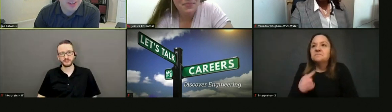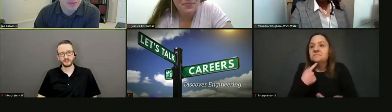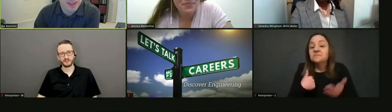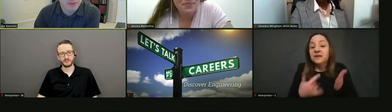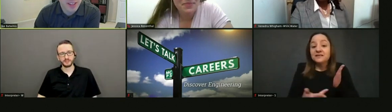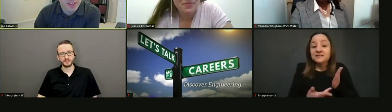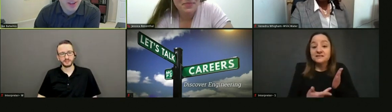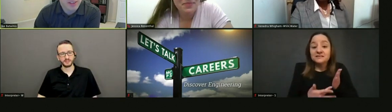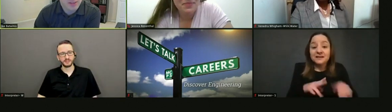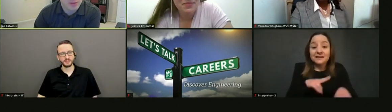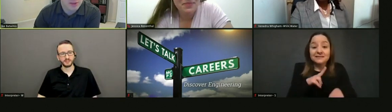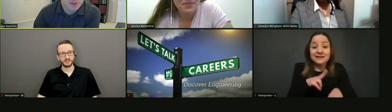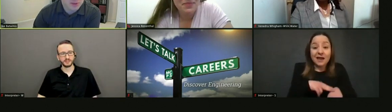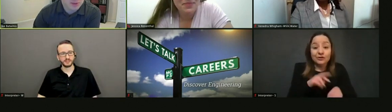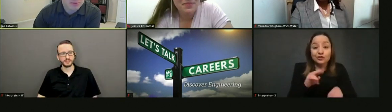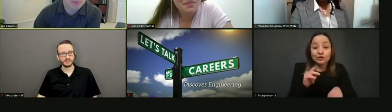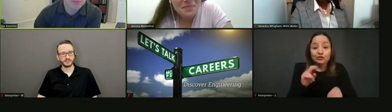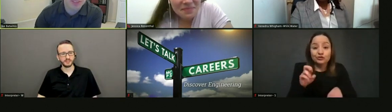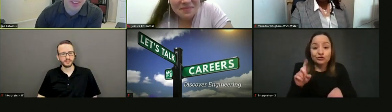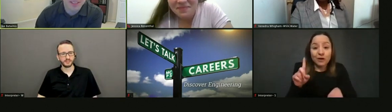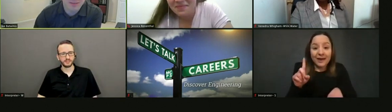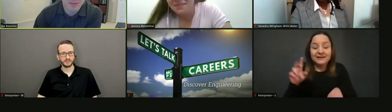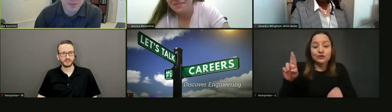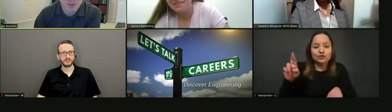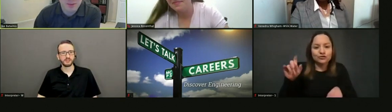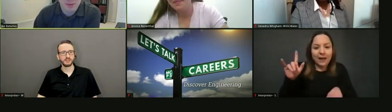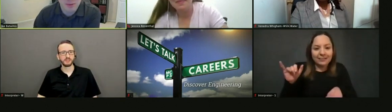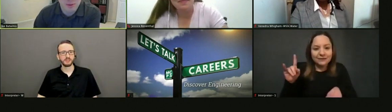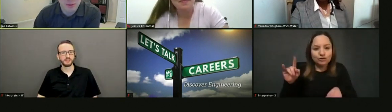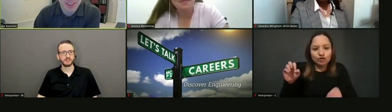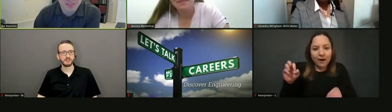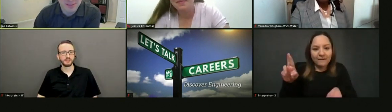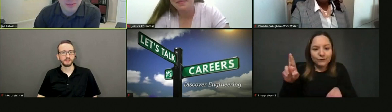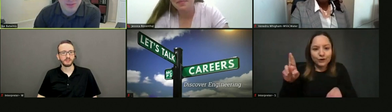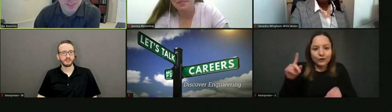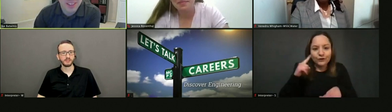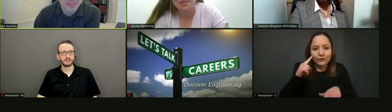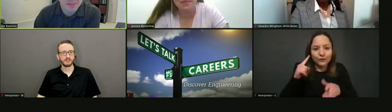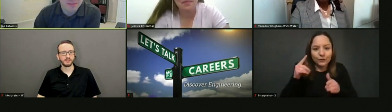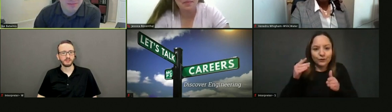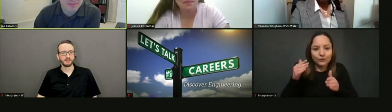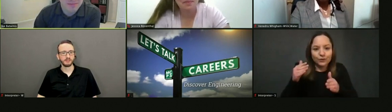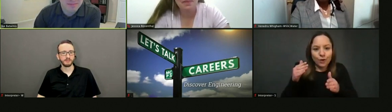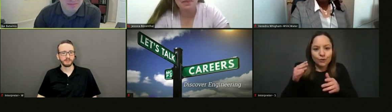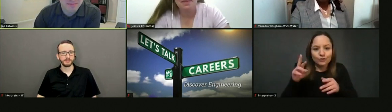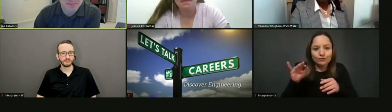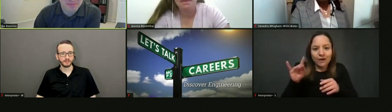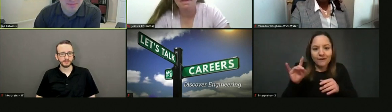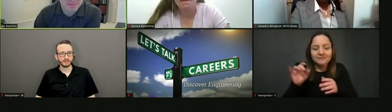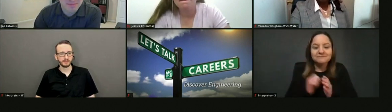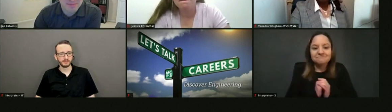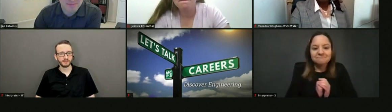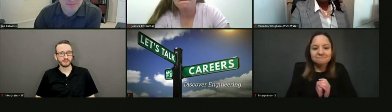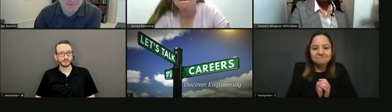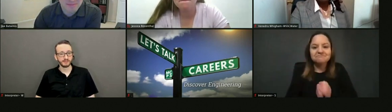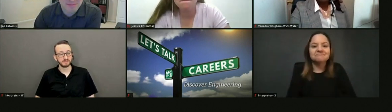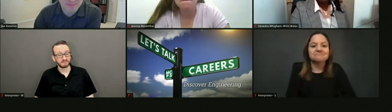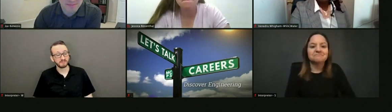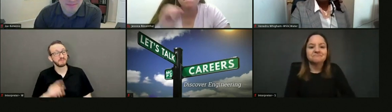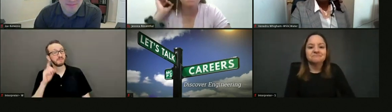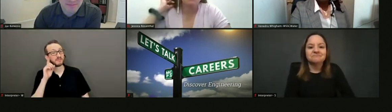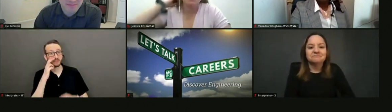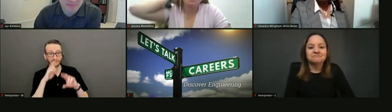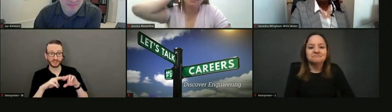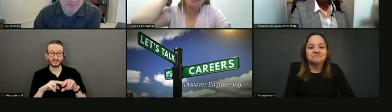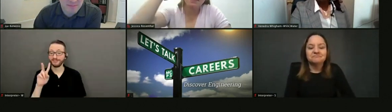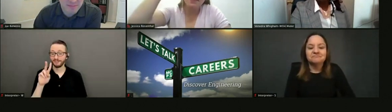a nationally ranked rally driver, which is cool for road rally. It's neat. It sounds like fun. And